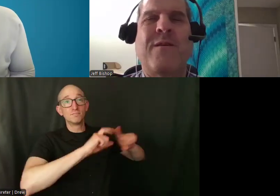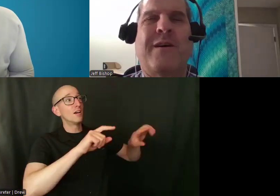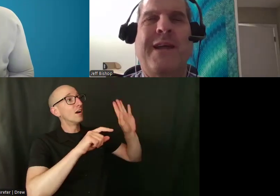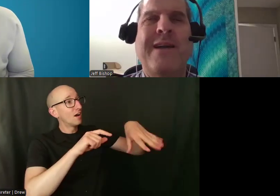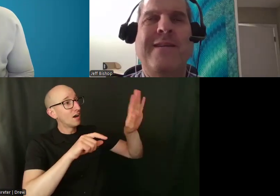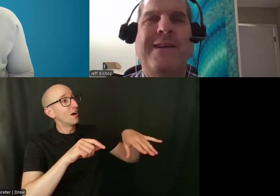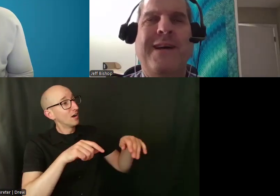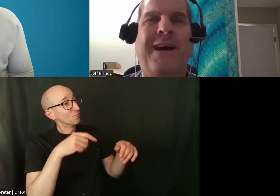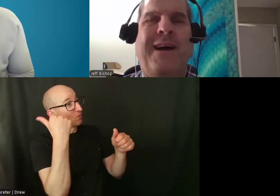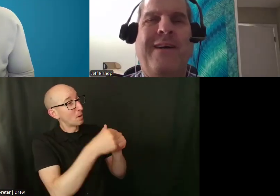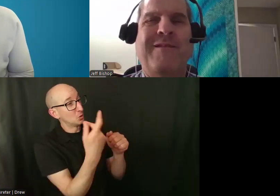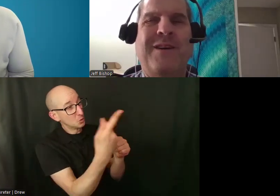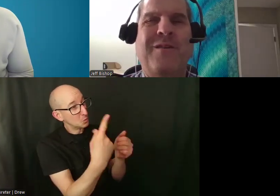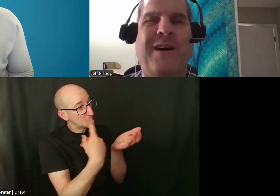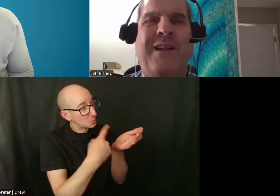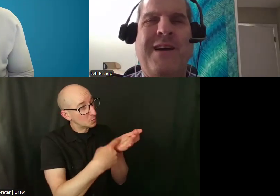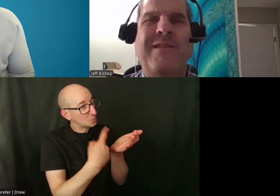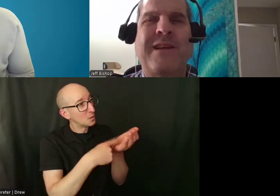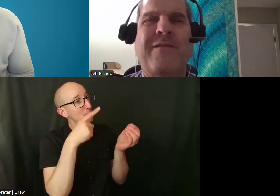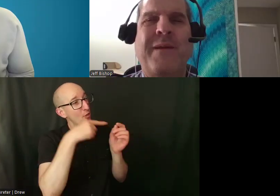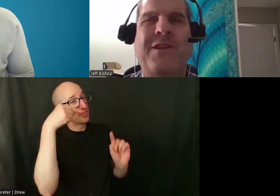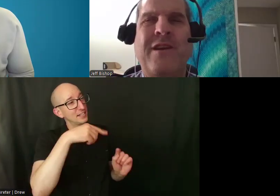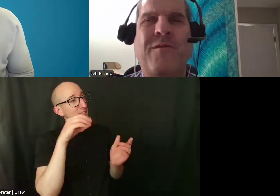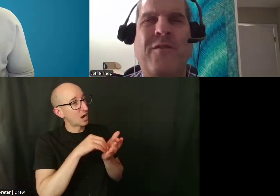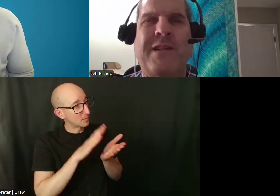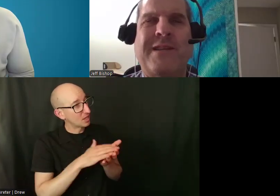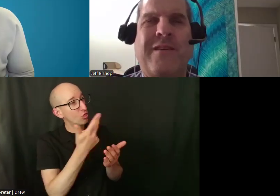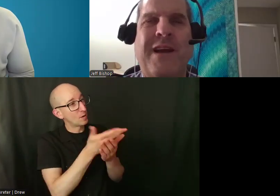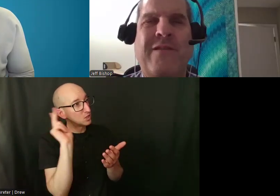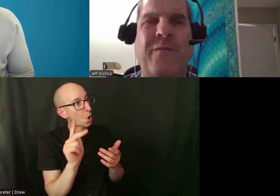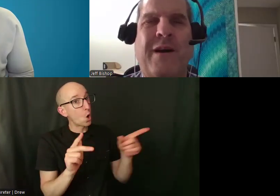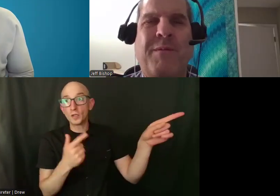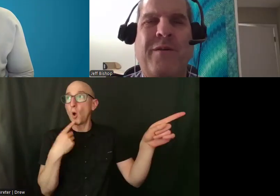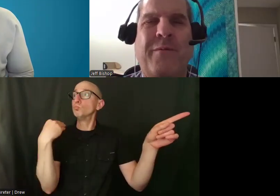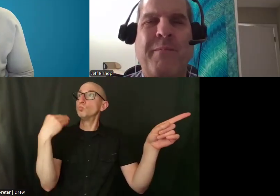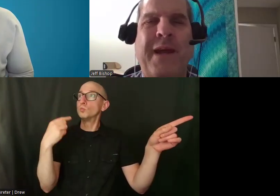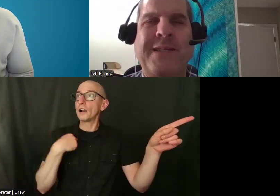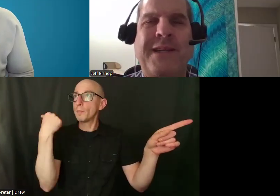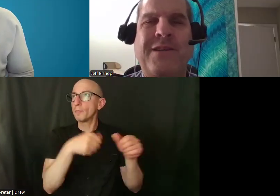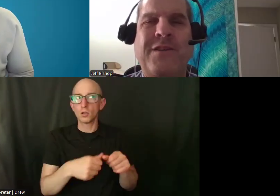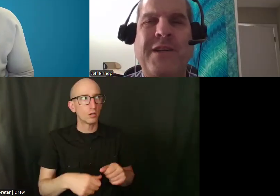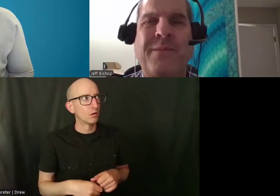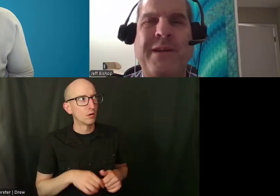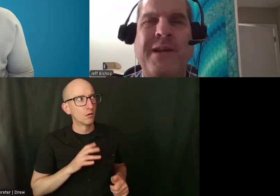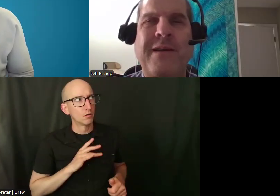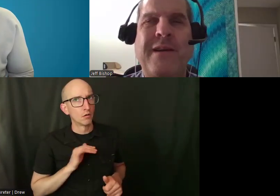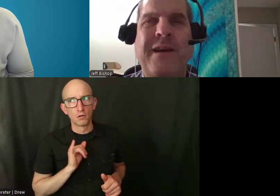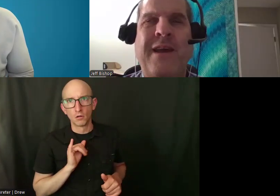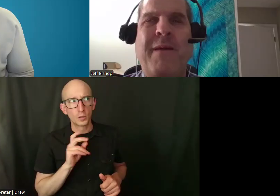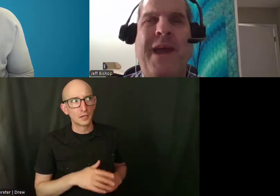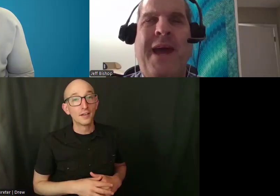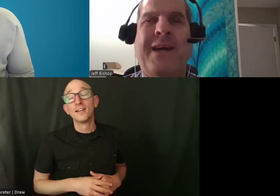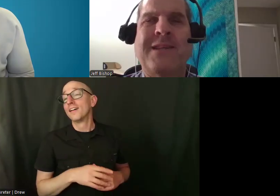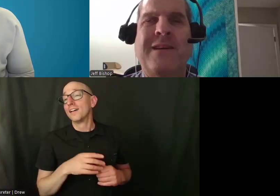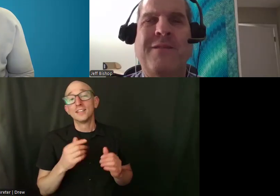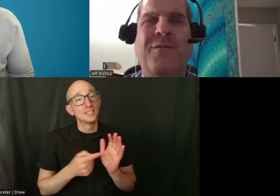I recall that." So a lot of this information you don't necessarily have to re-upload or repaste into ChatGPT. It